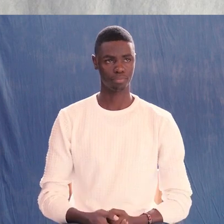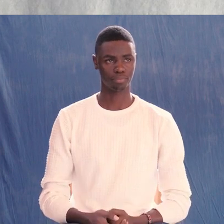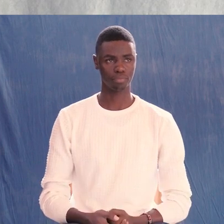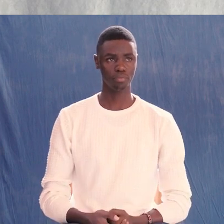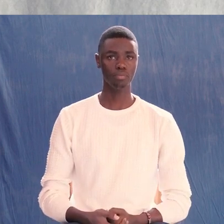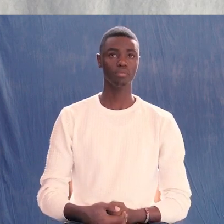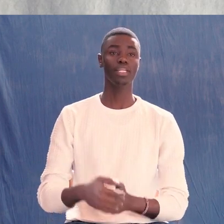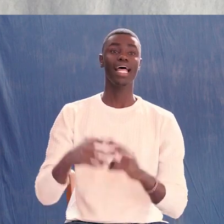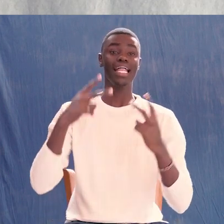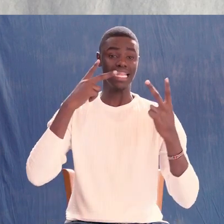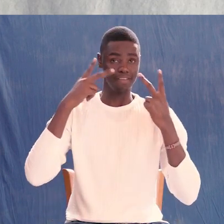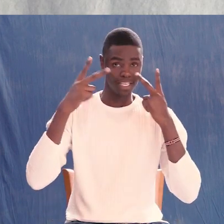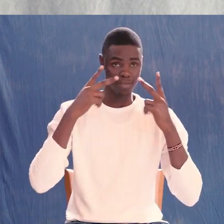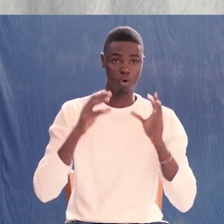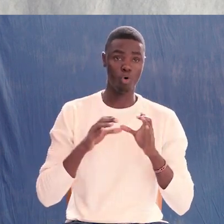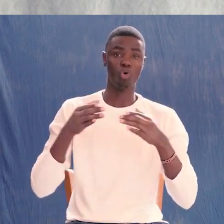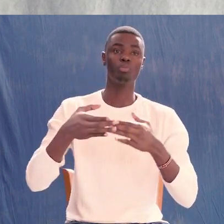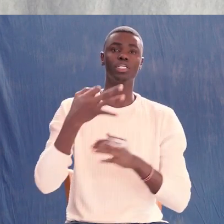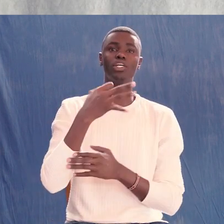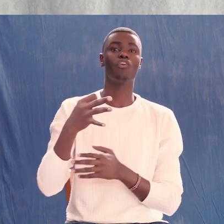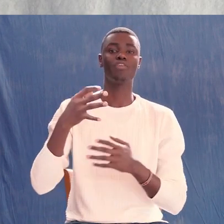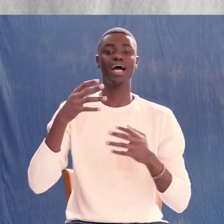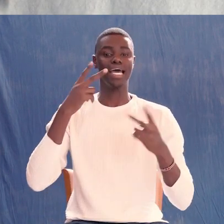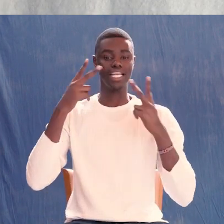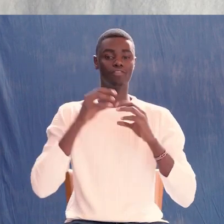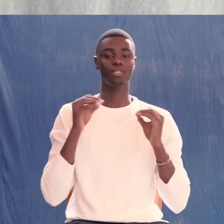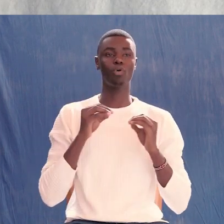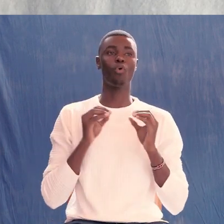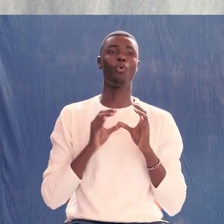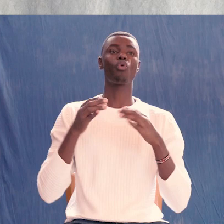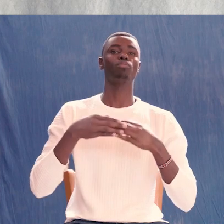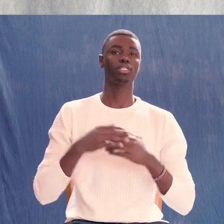the visible community of the invisible community.